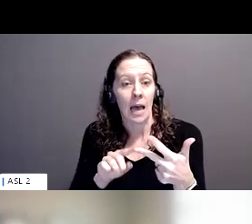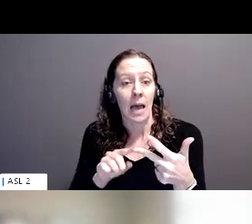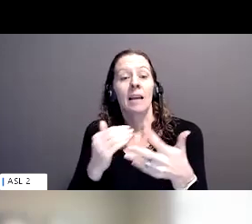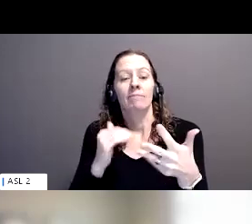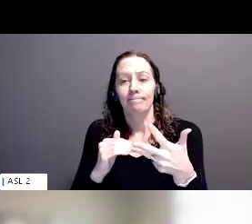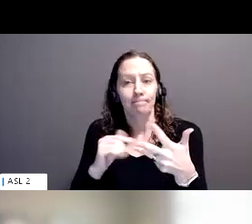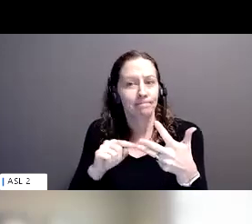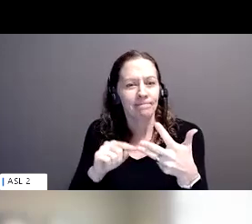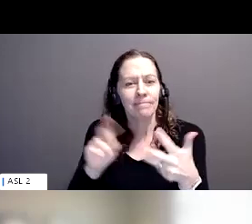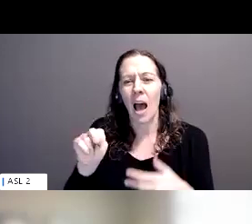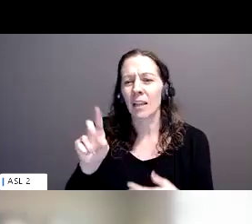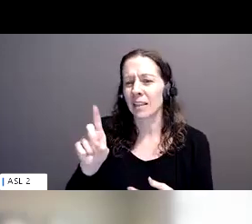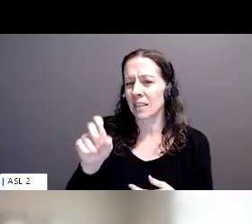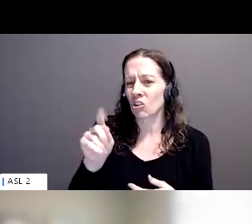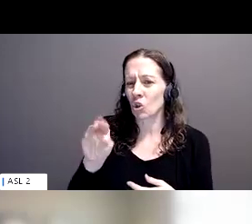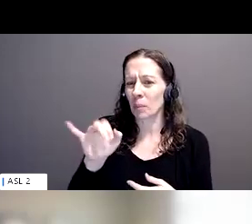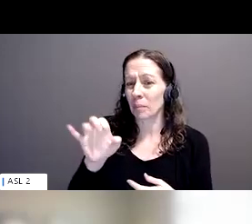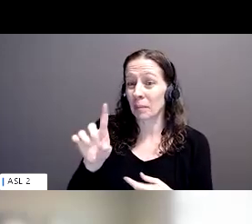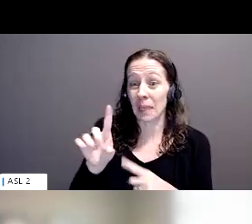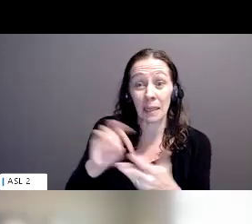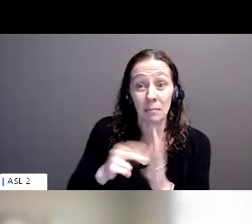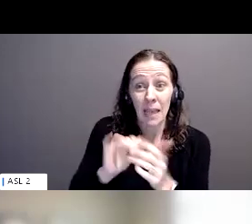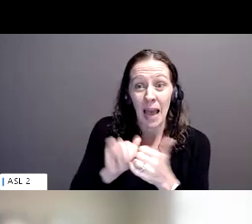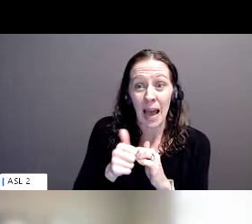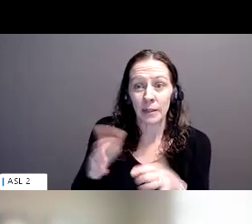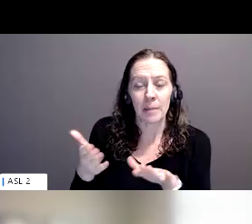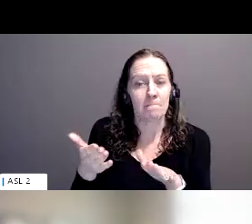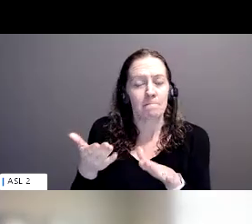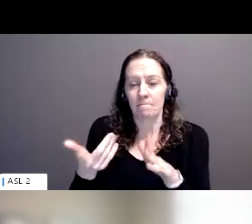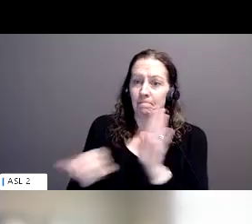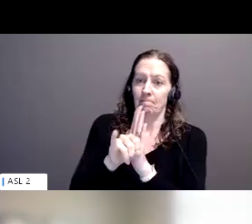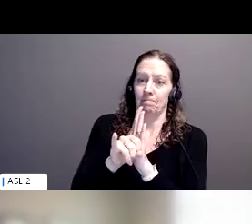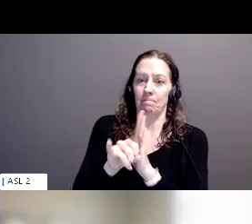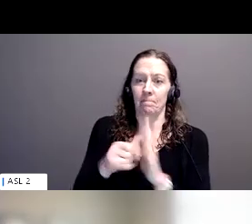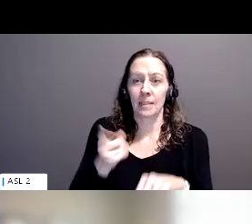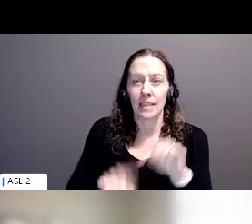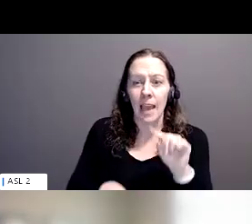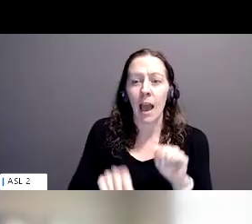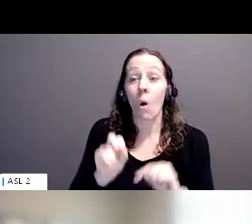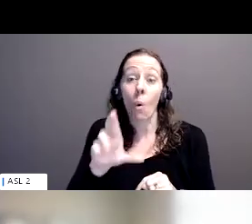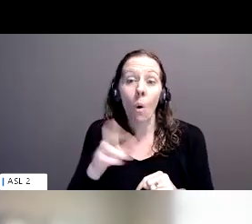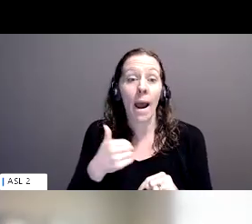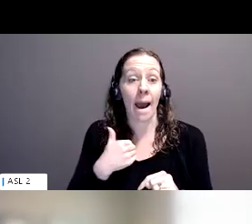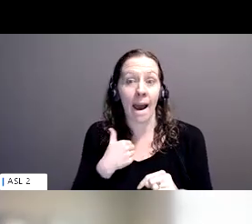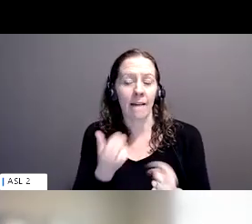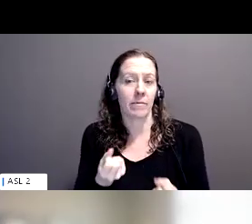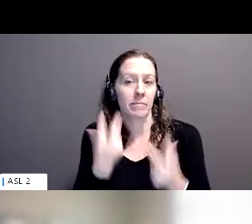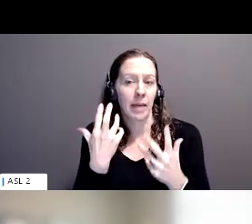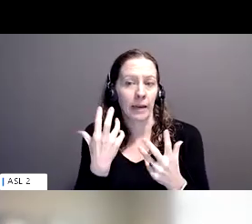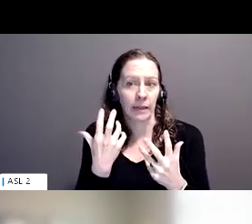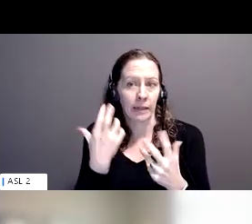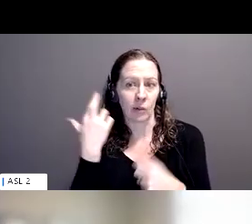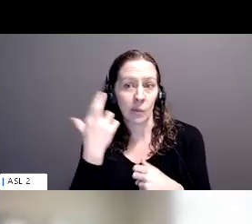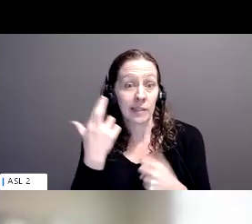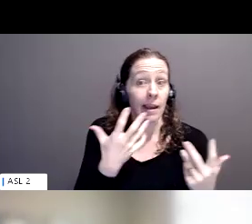we are not able to choose a manner of death or there's competing manners between, say, accident